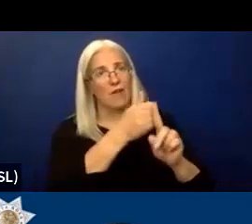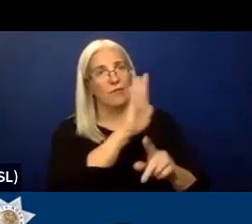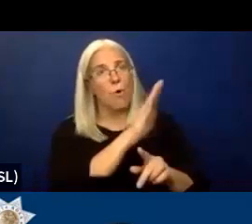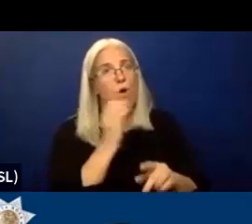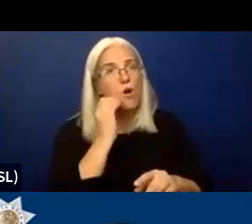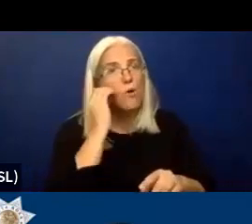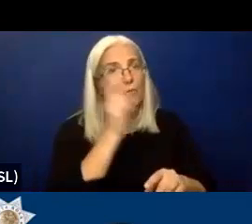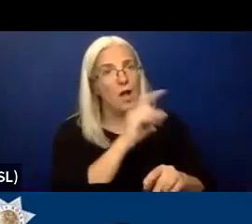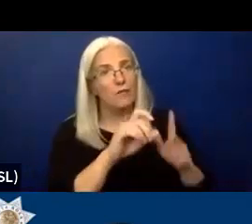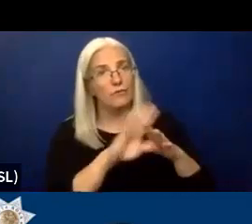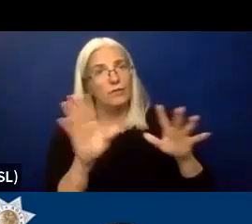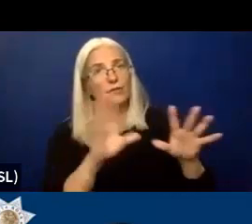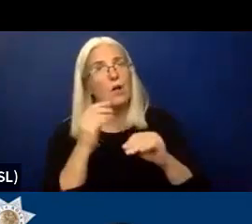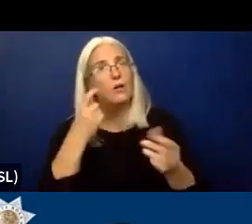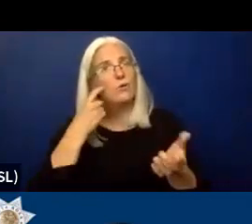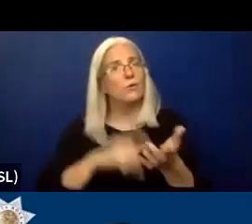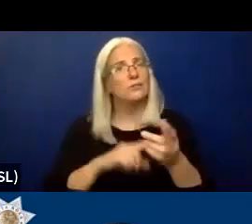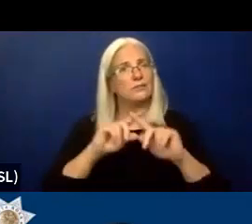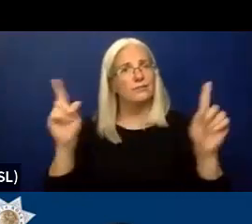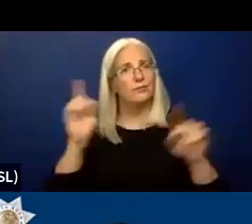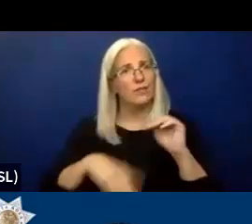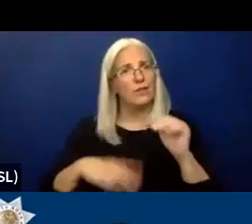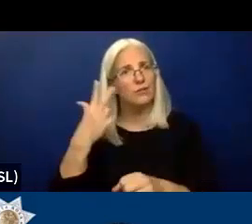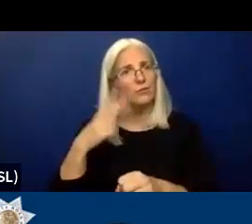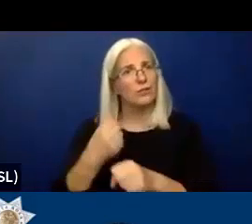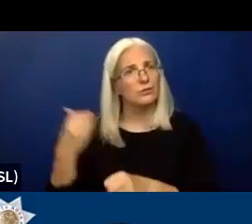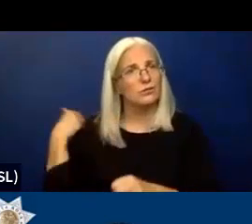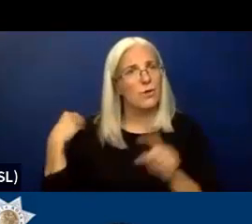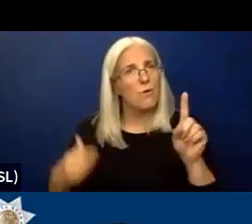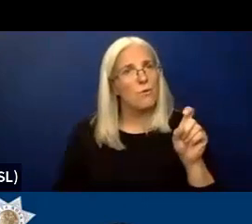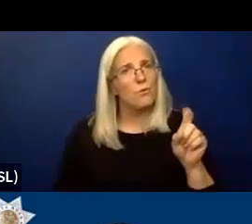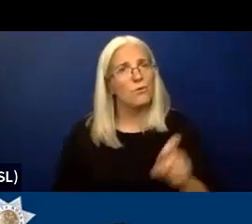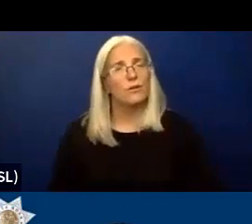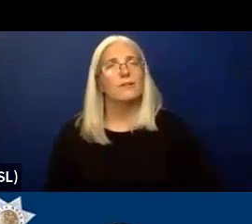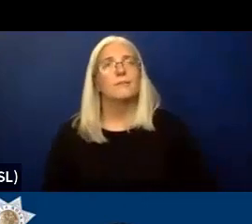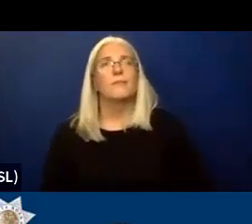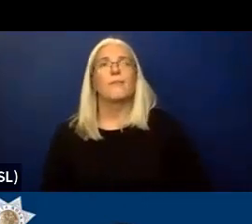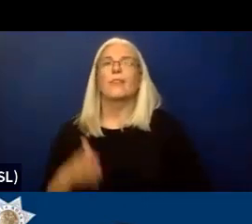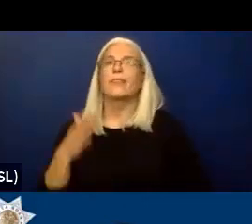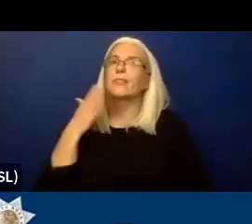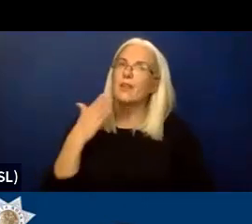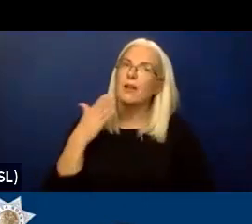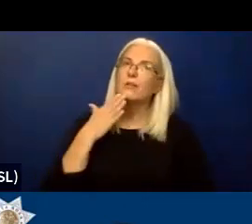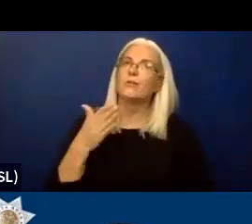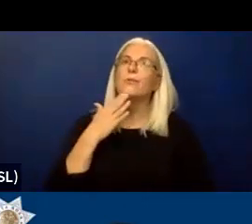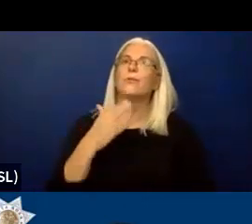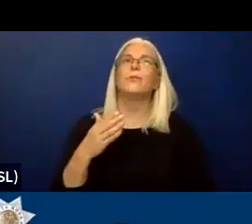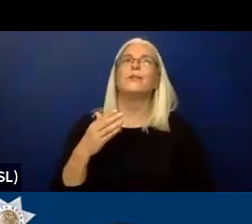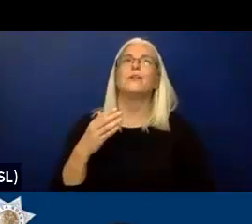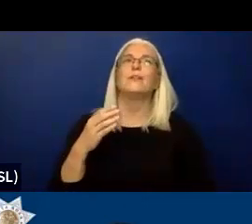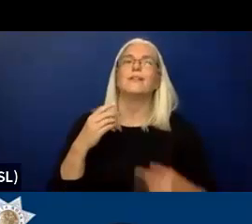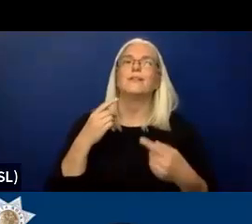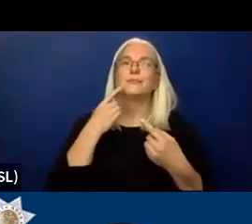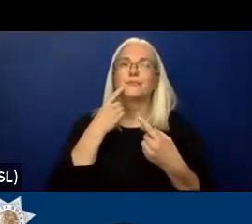in, the type of messages coming in. Thanks, Julie. I'm giggling because I was texting